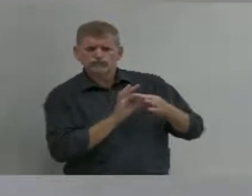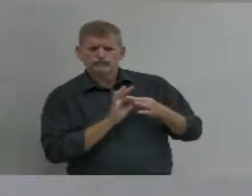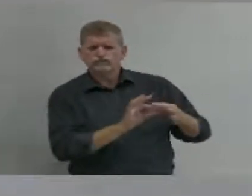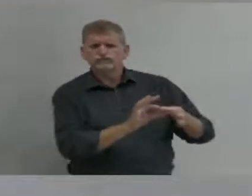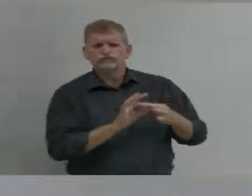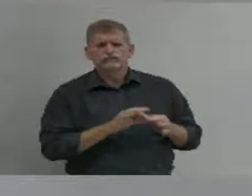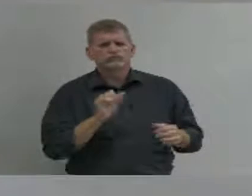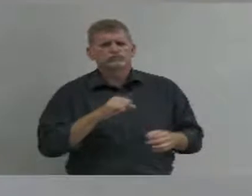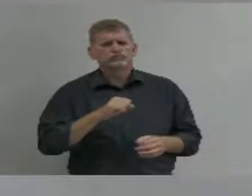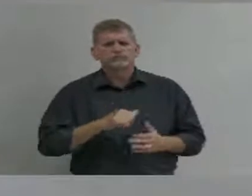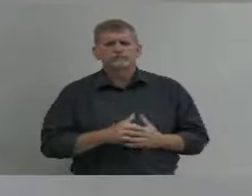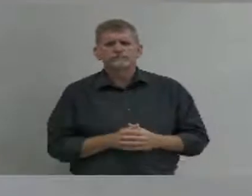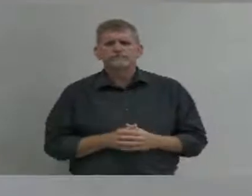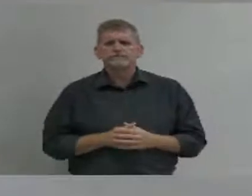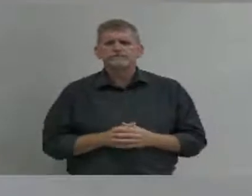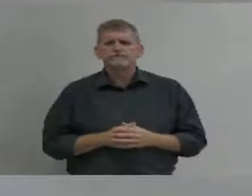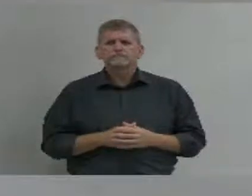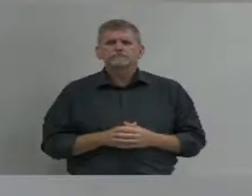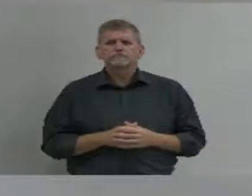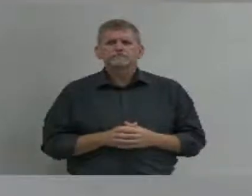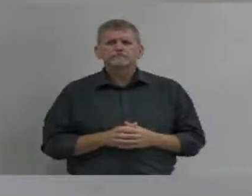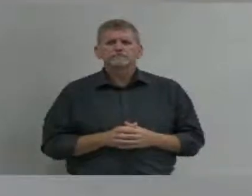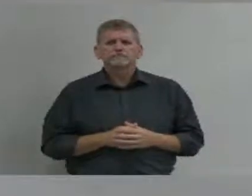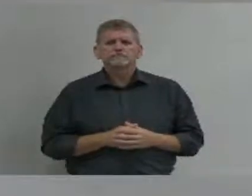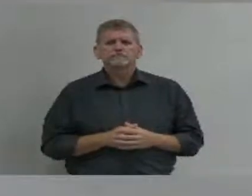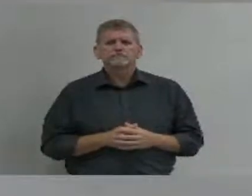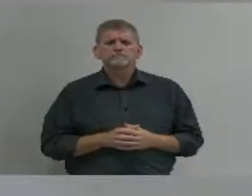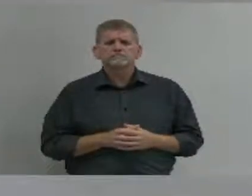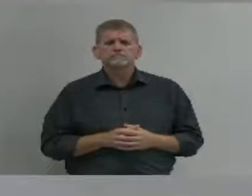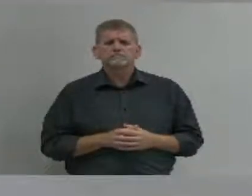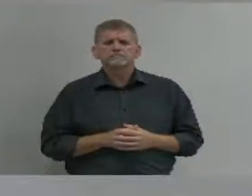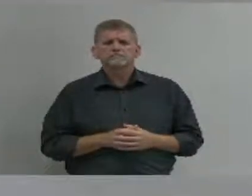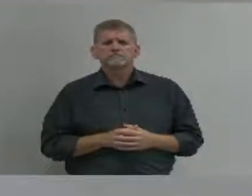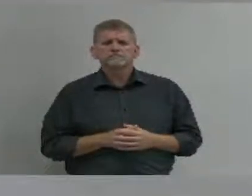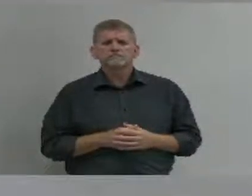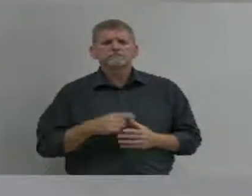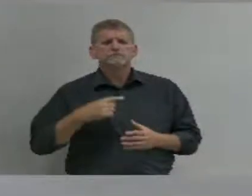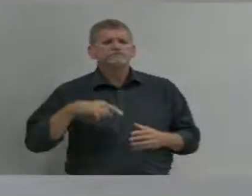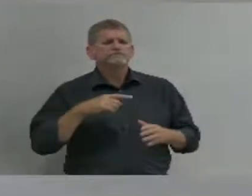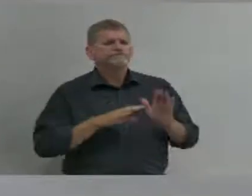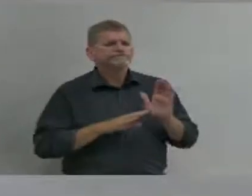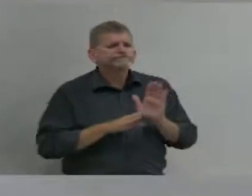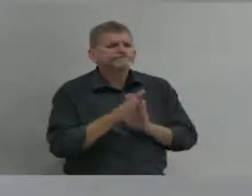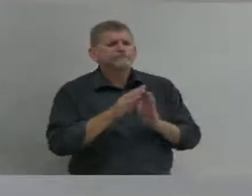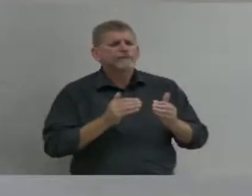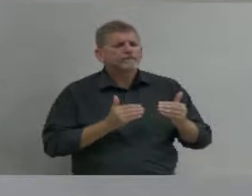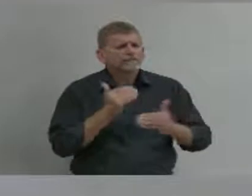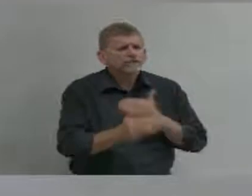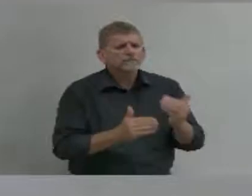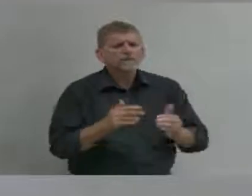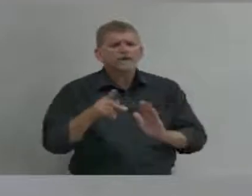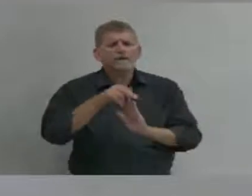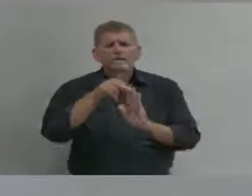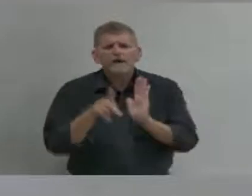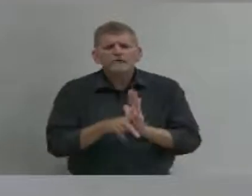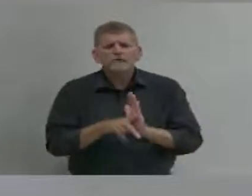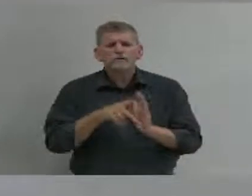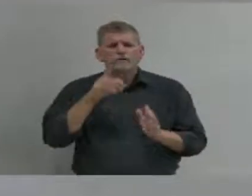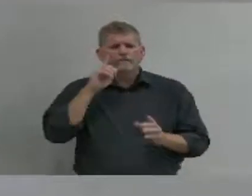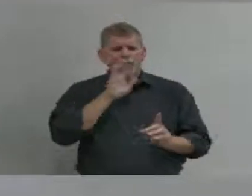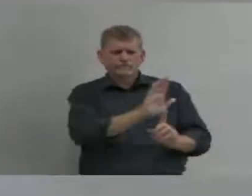what sorts of processes and protocols are in place within the Greek houses to help